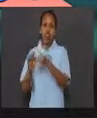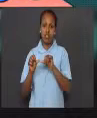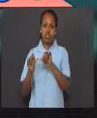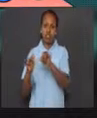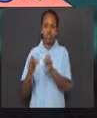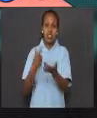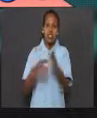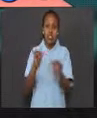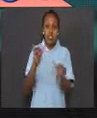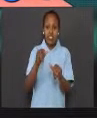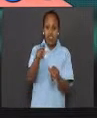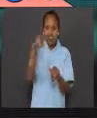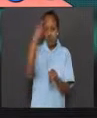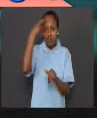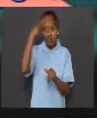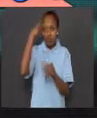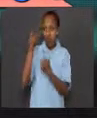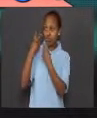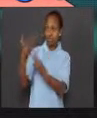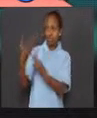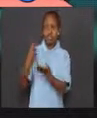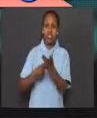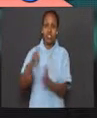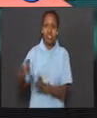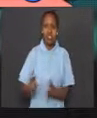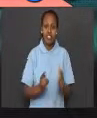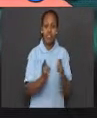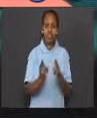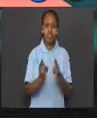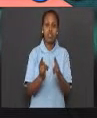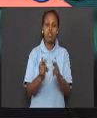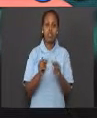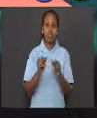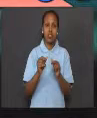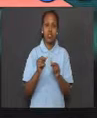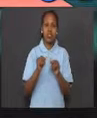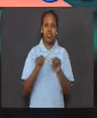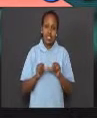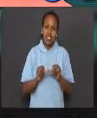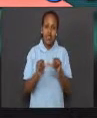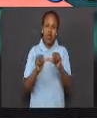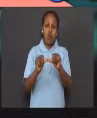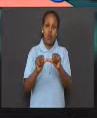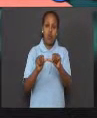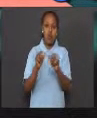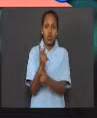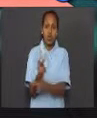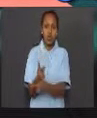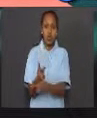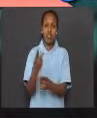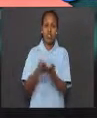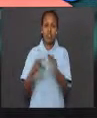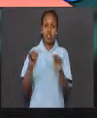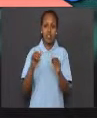In this case, the momentum of the system is still conserved. In this